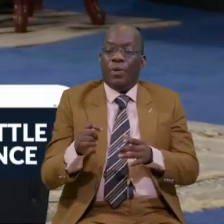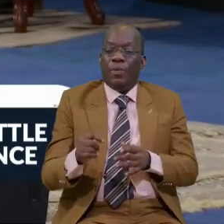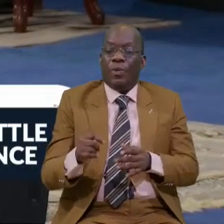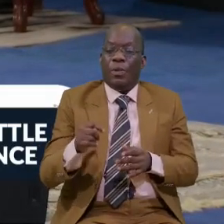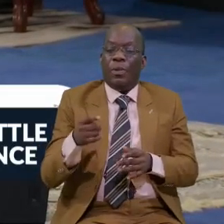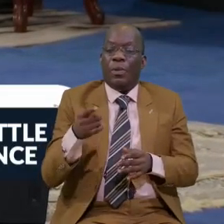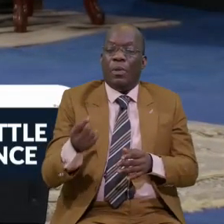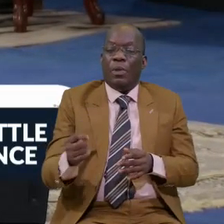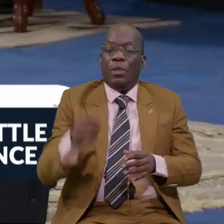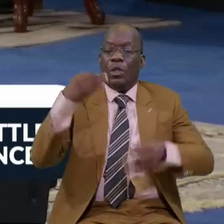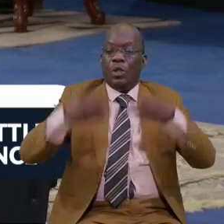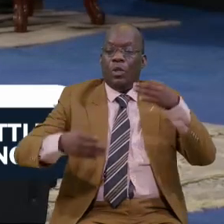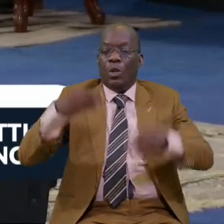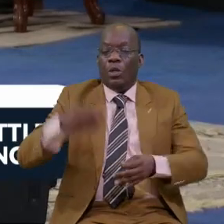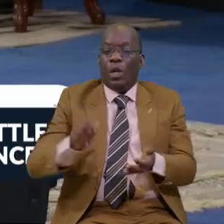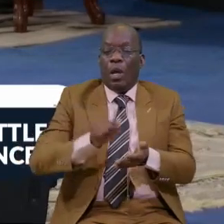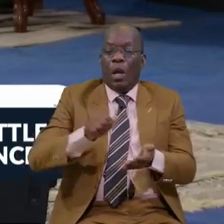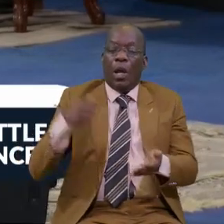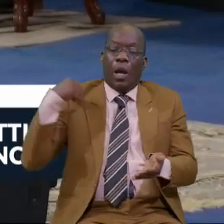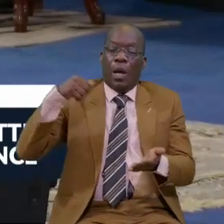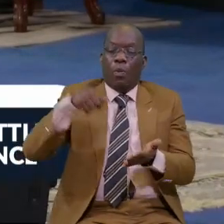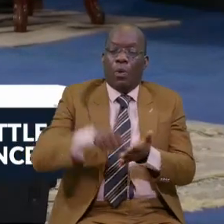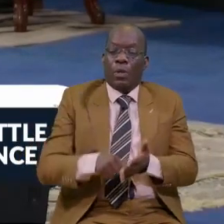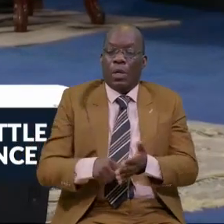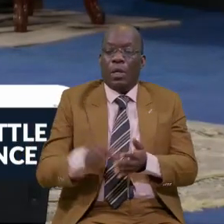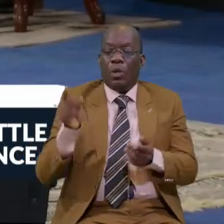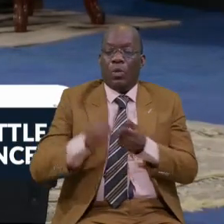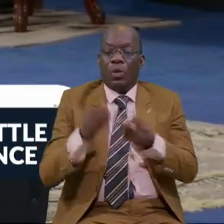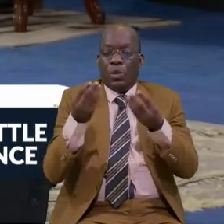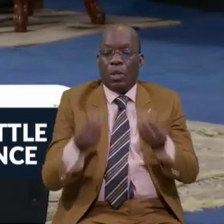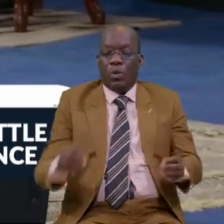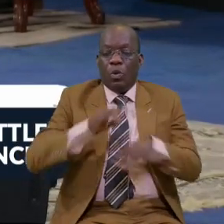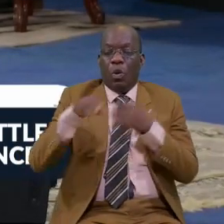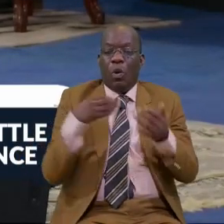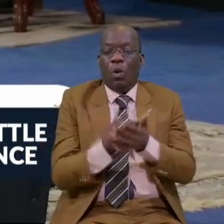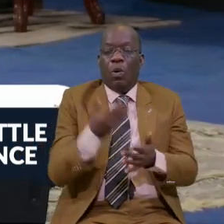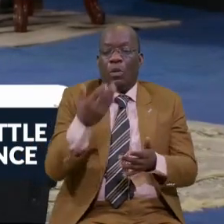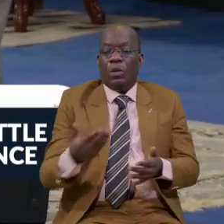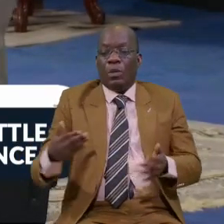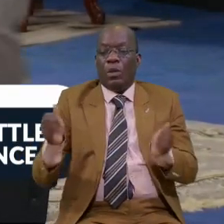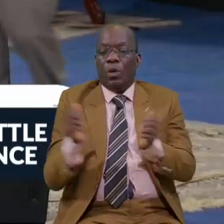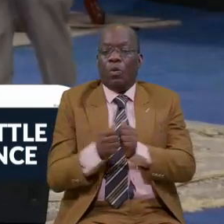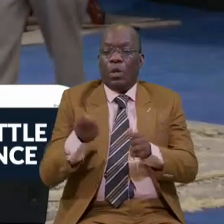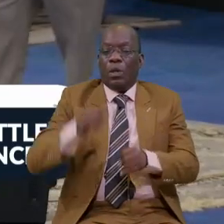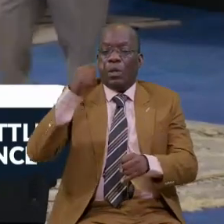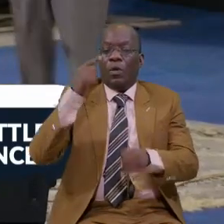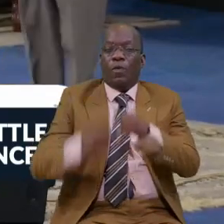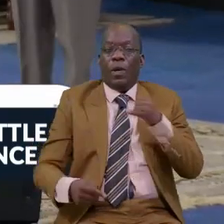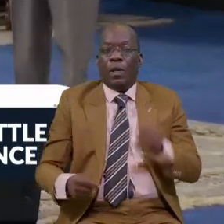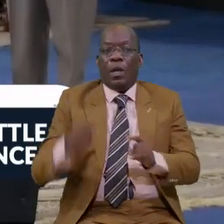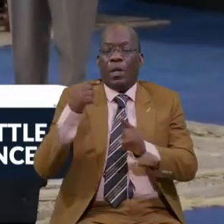with a final sentence. Nobody speaks after him. He speaks and